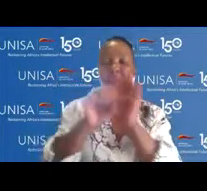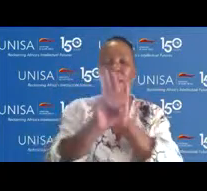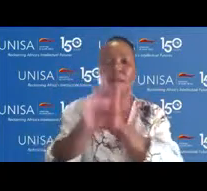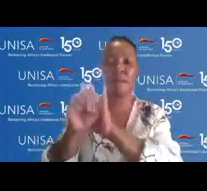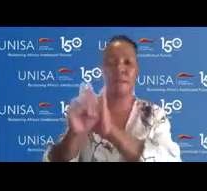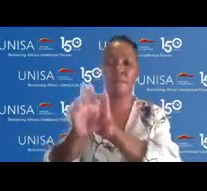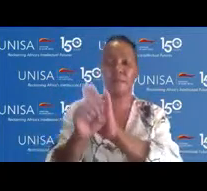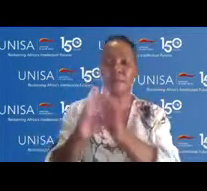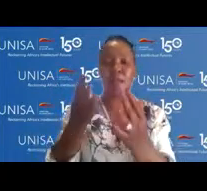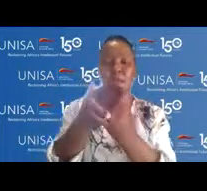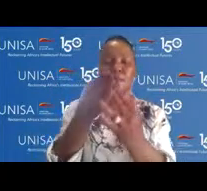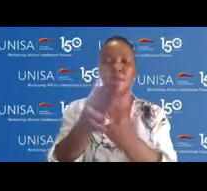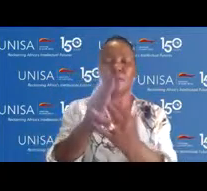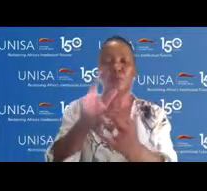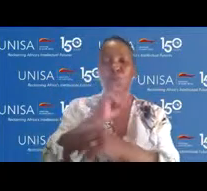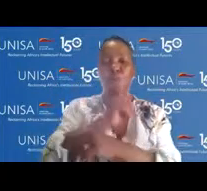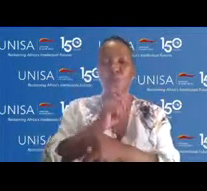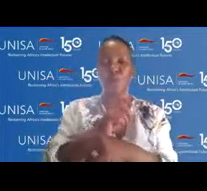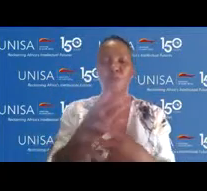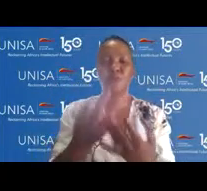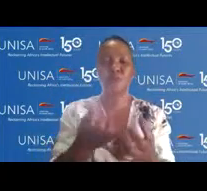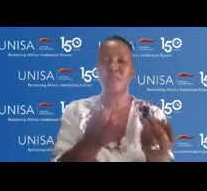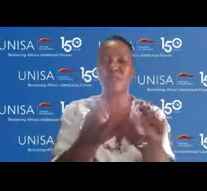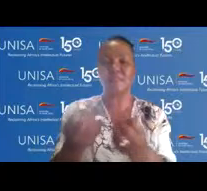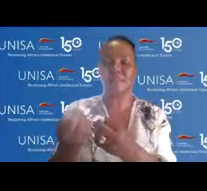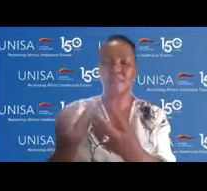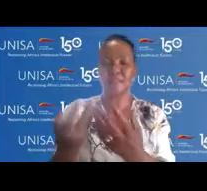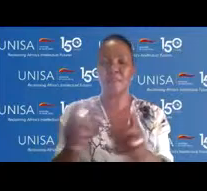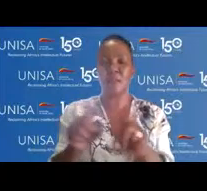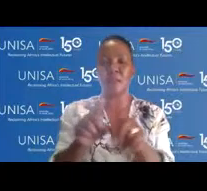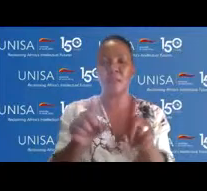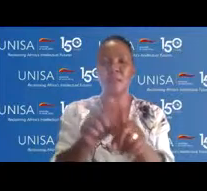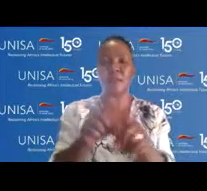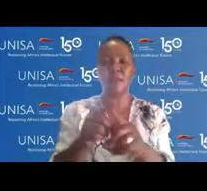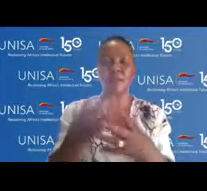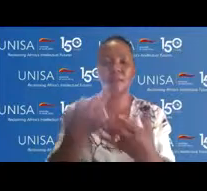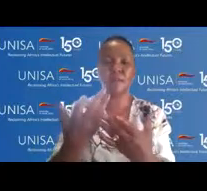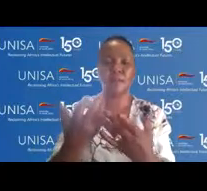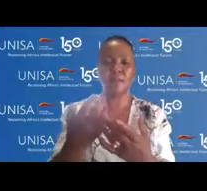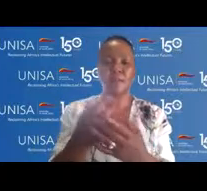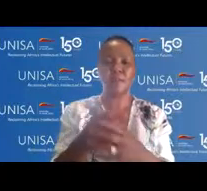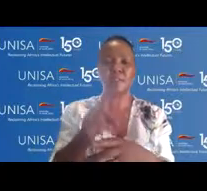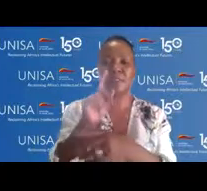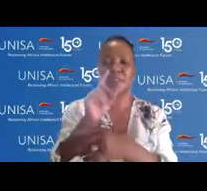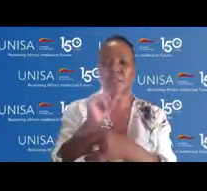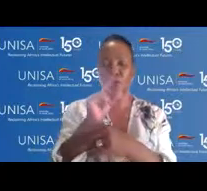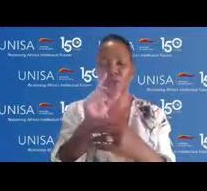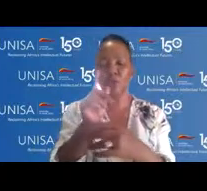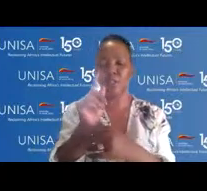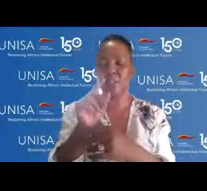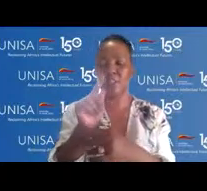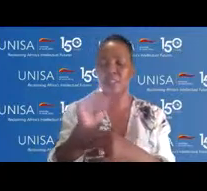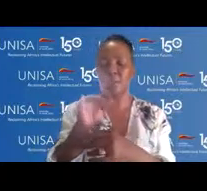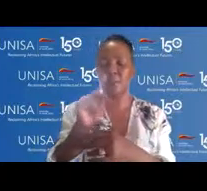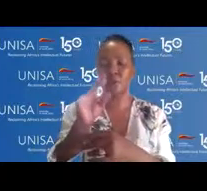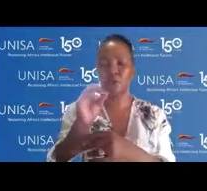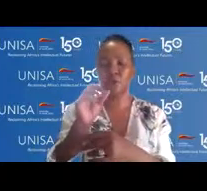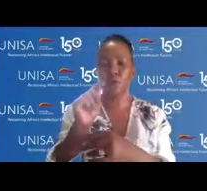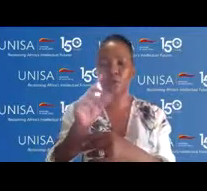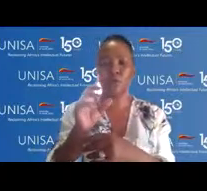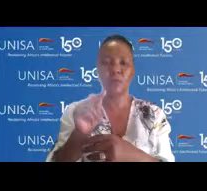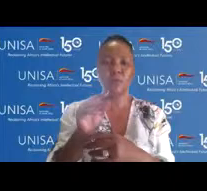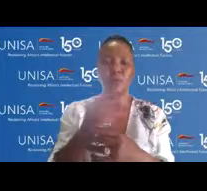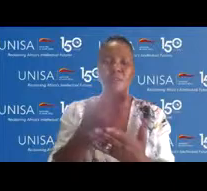used. Even the new ones such as Discord, TikTok, all of those, and some that you might not even think